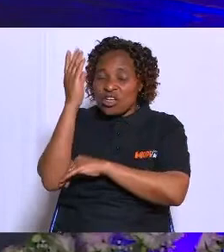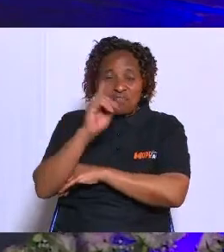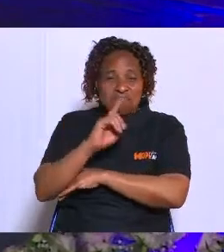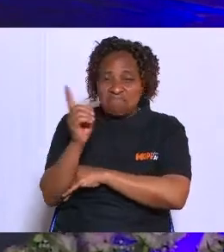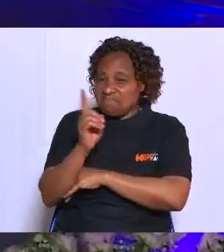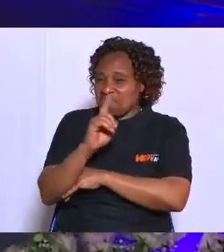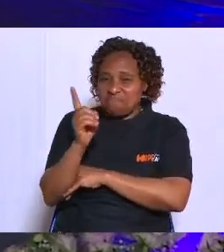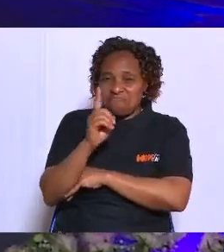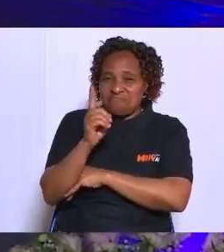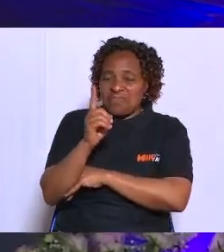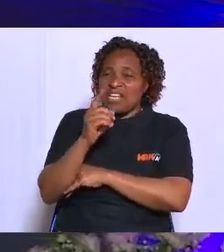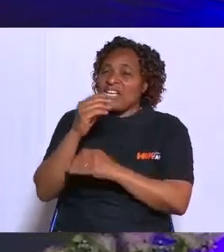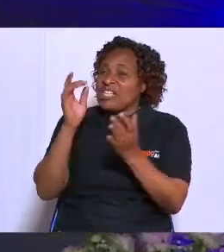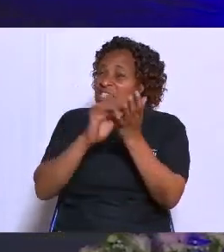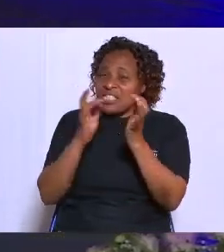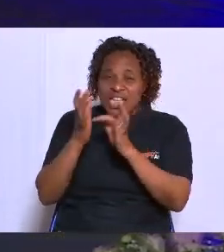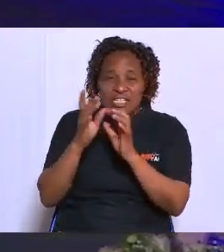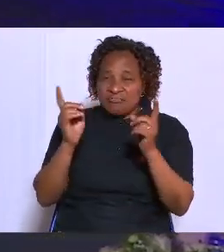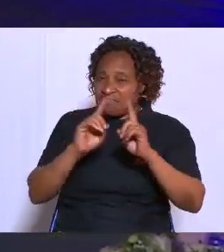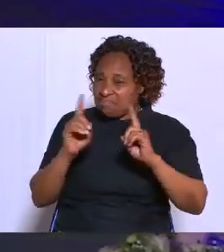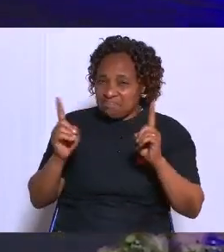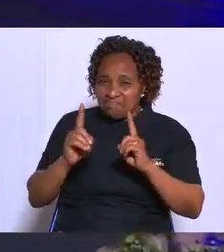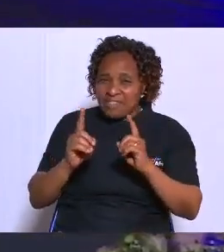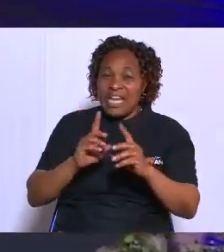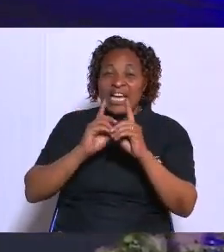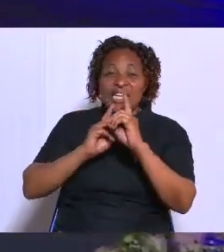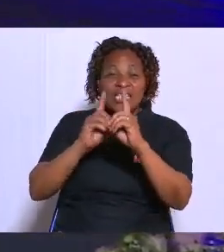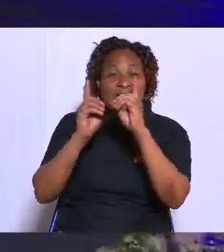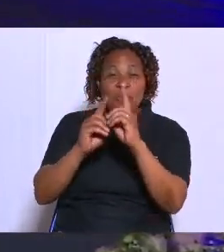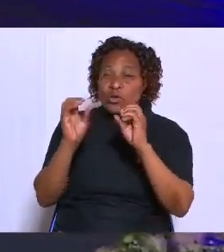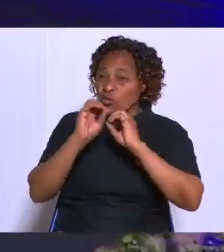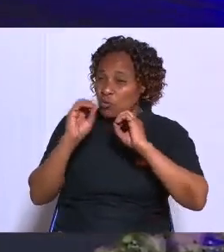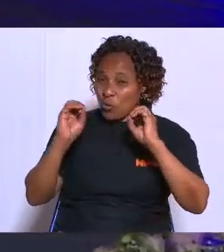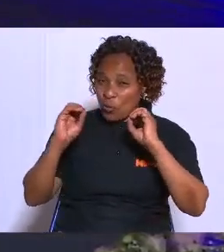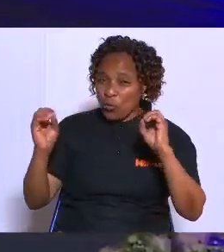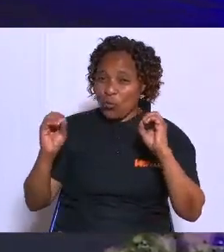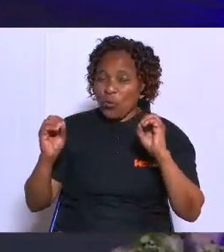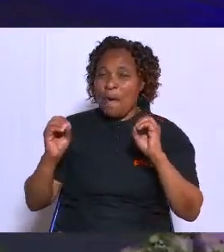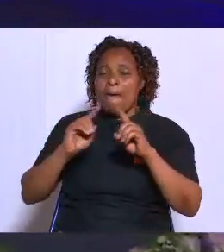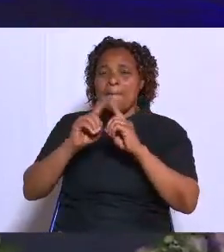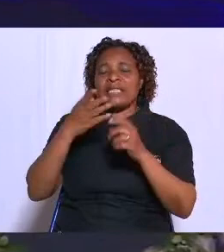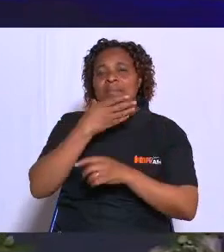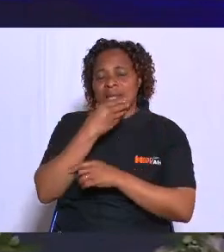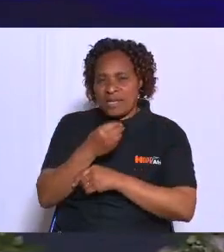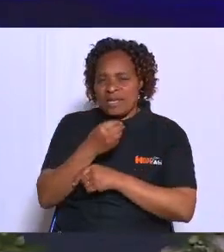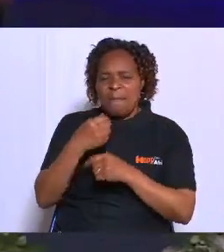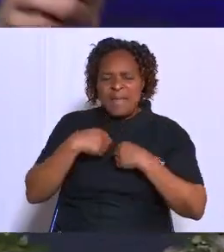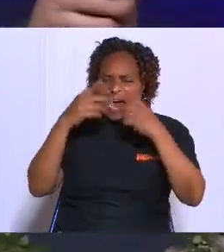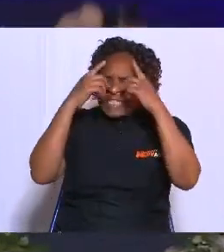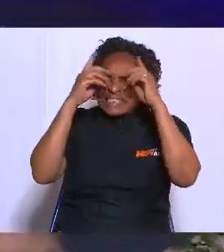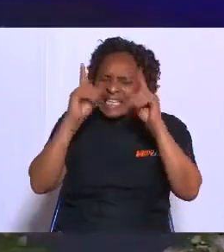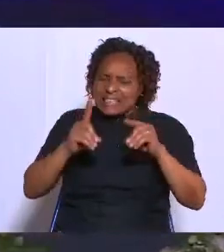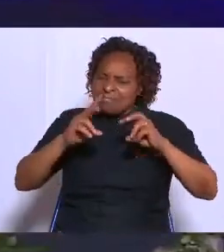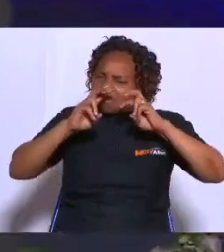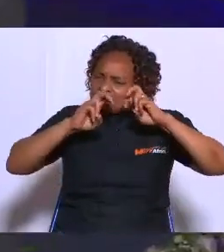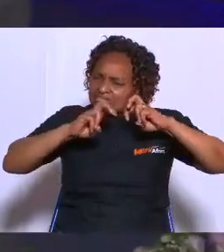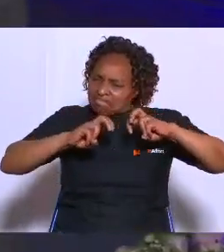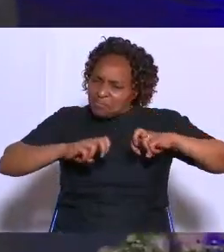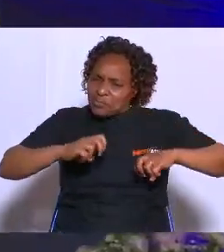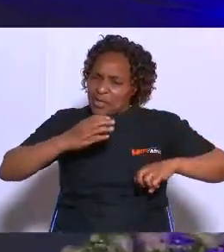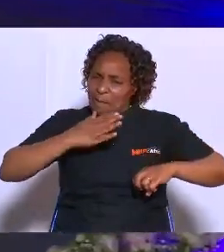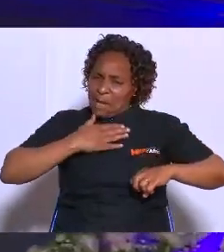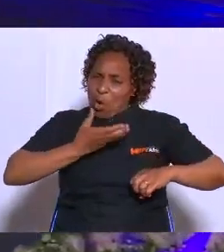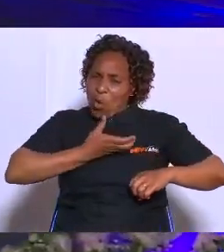not changed by Jesus not changed by the disciples but Changed by man so I decided to do research on my own